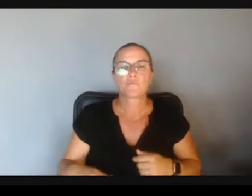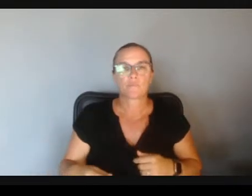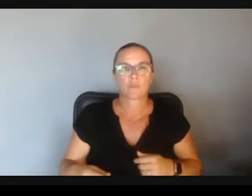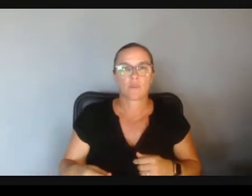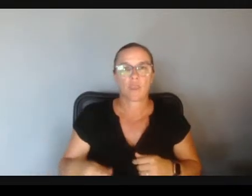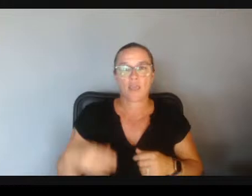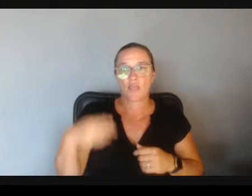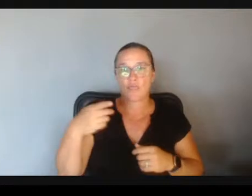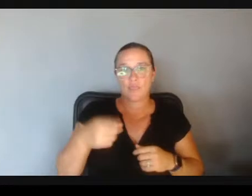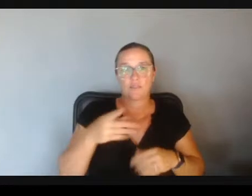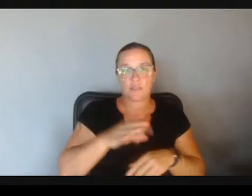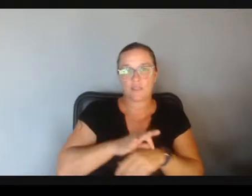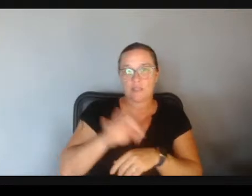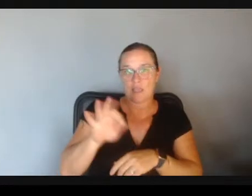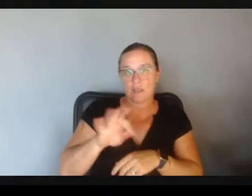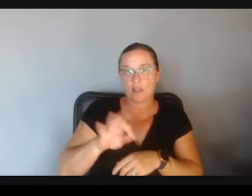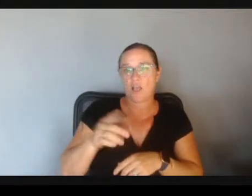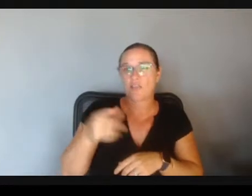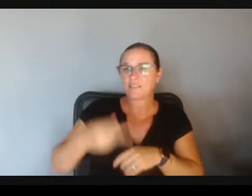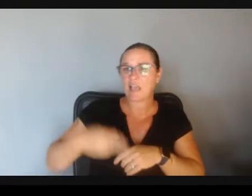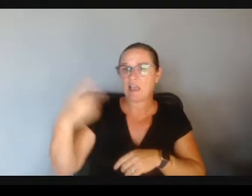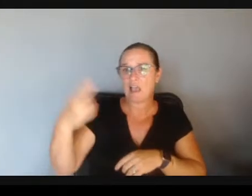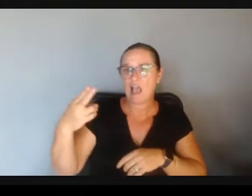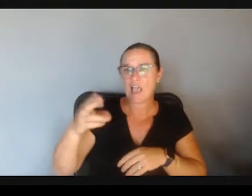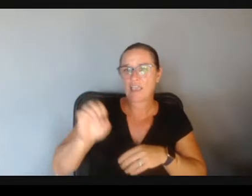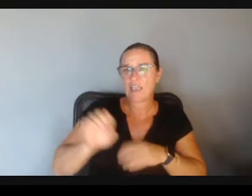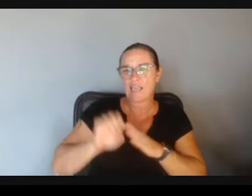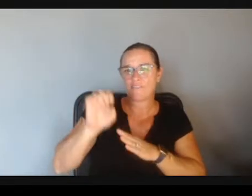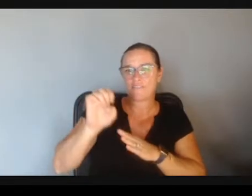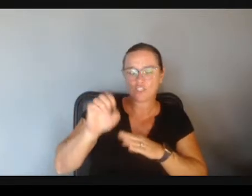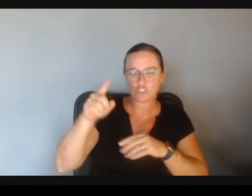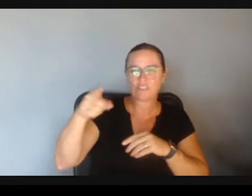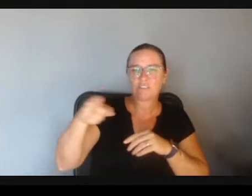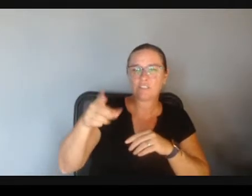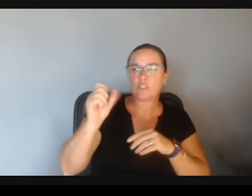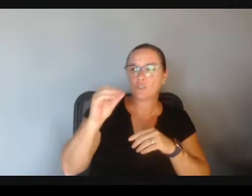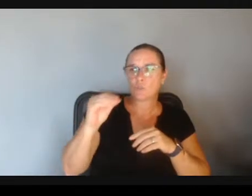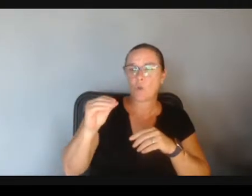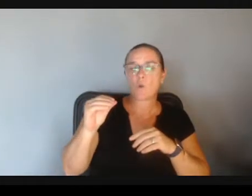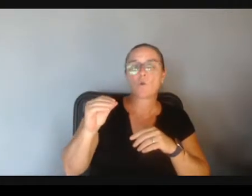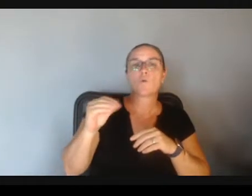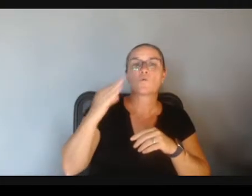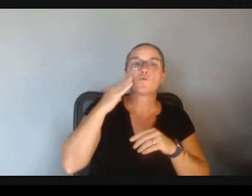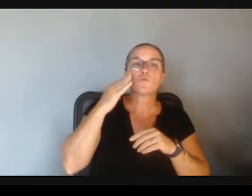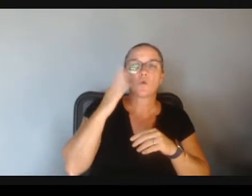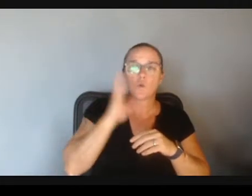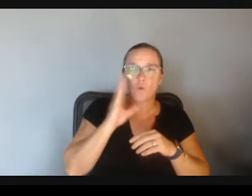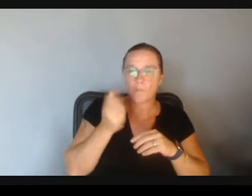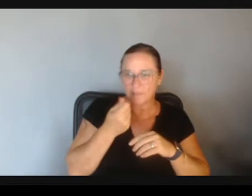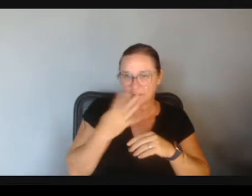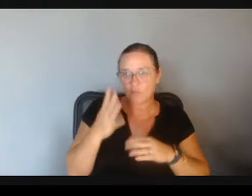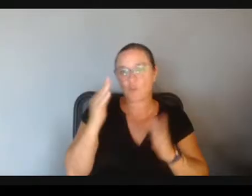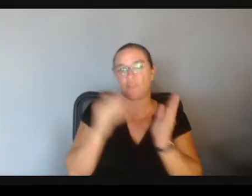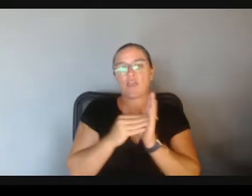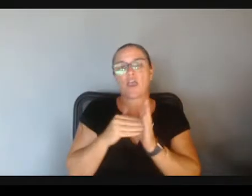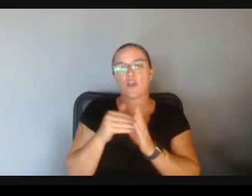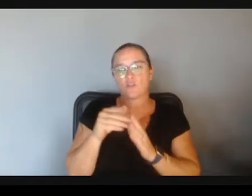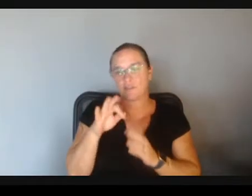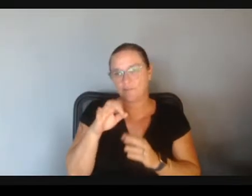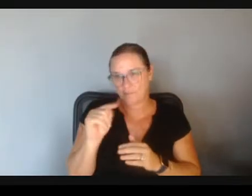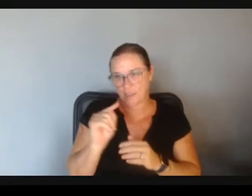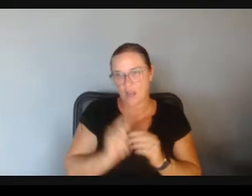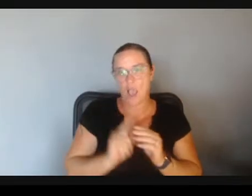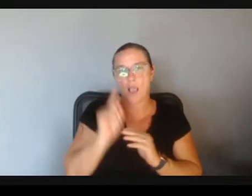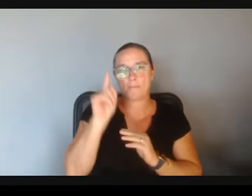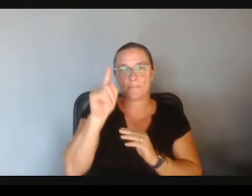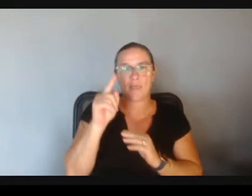one here is up high altitude, so if you have issues, know that you're going to be several thousand feet up. There's your